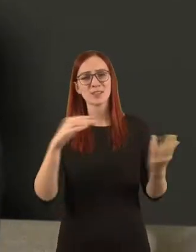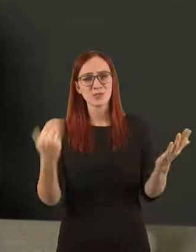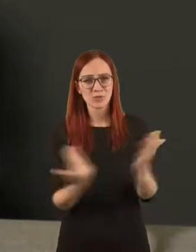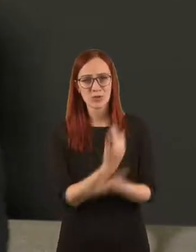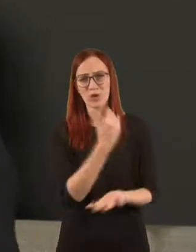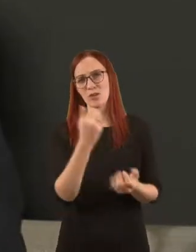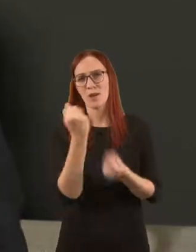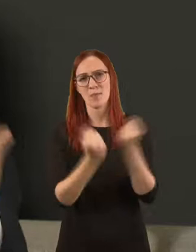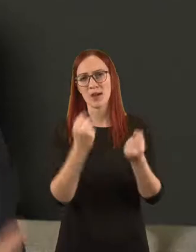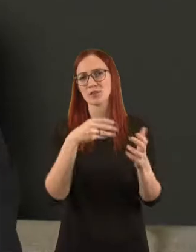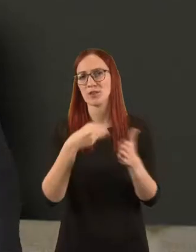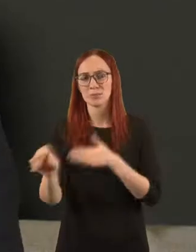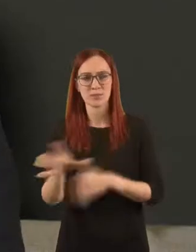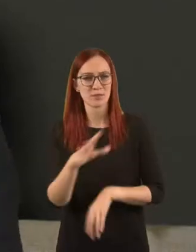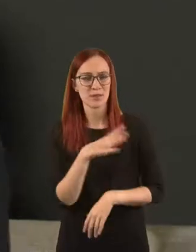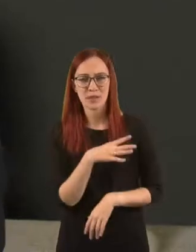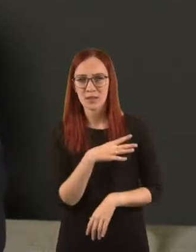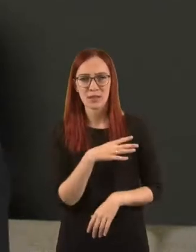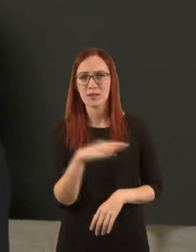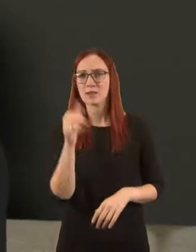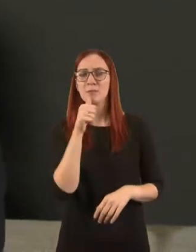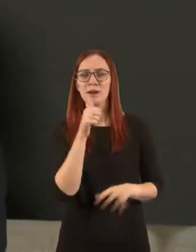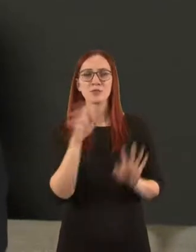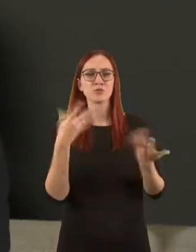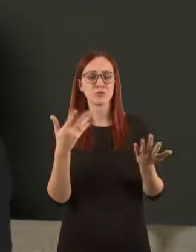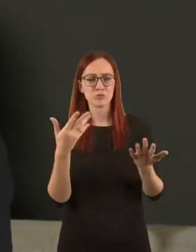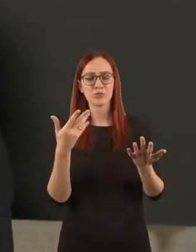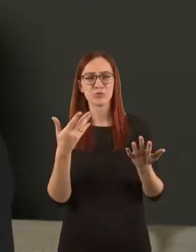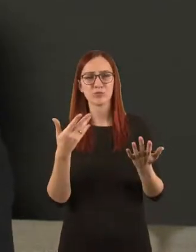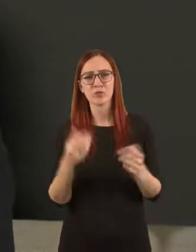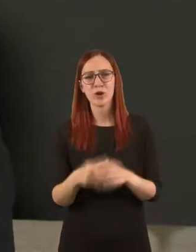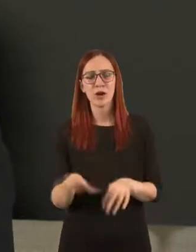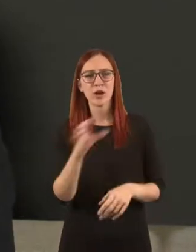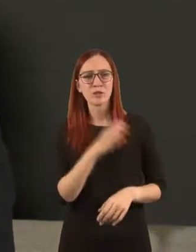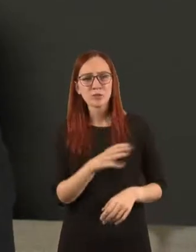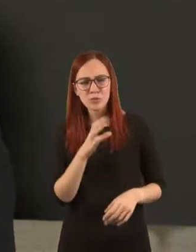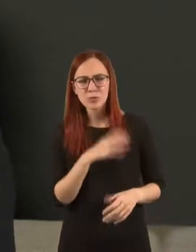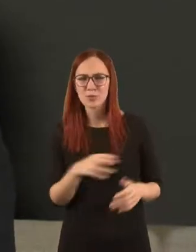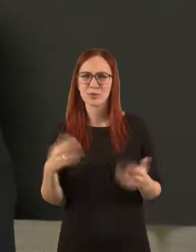or 40% of the population who is unable to replace